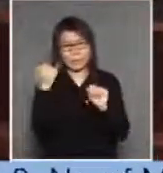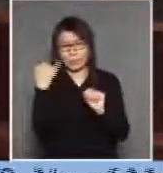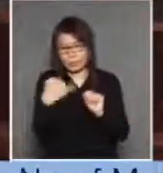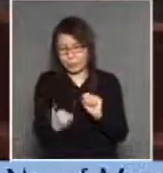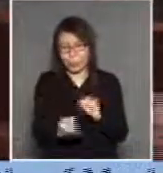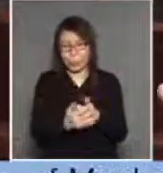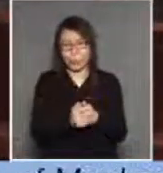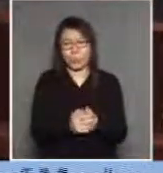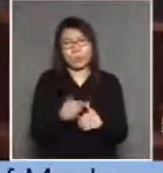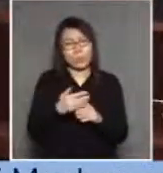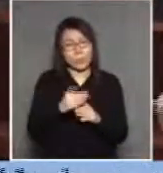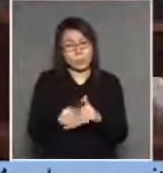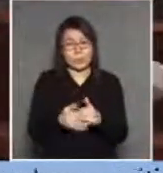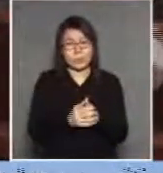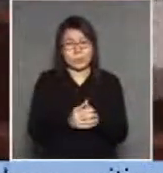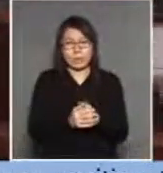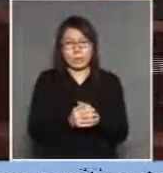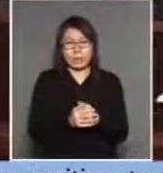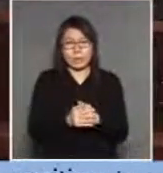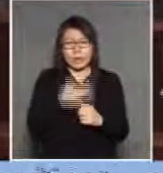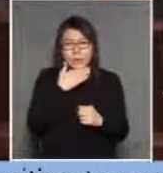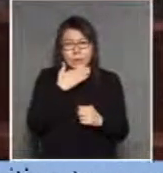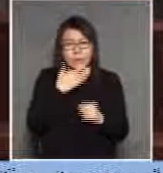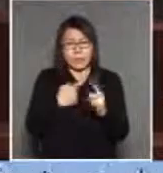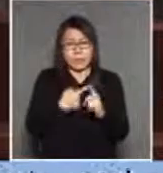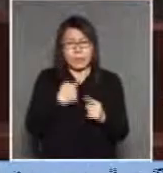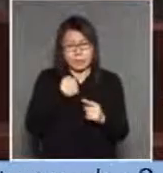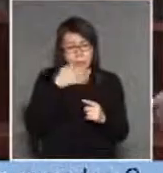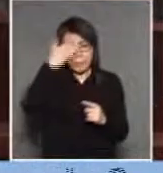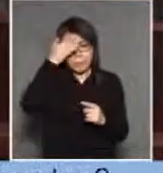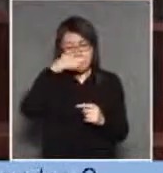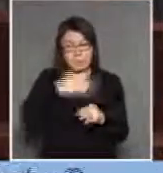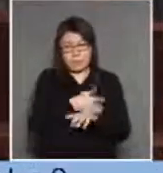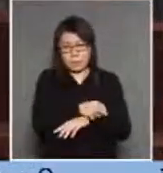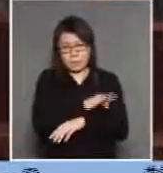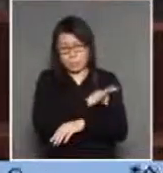problem cannot be resolved by political struggle.